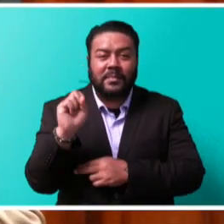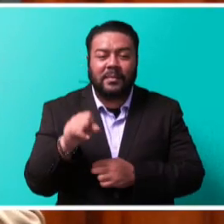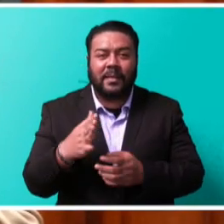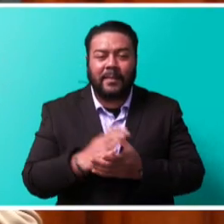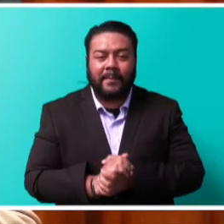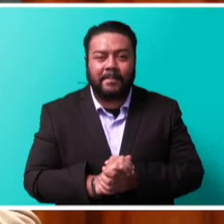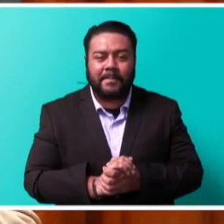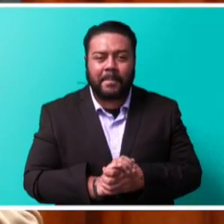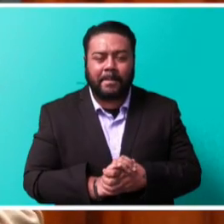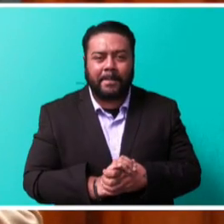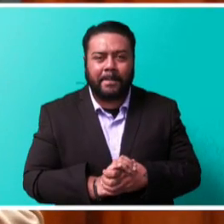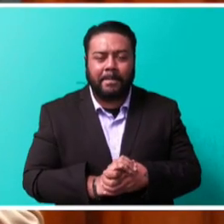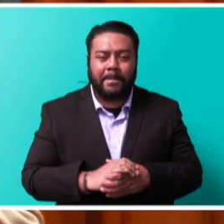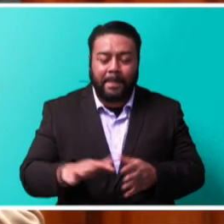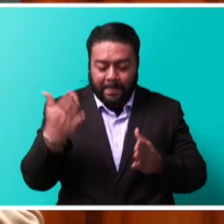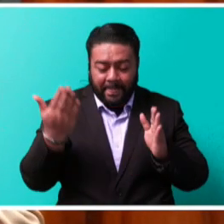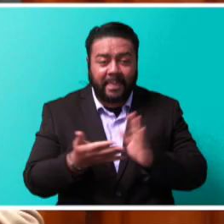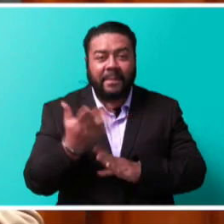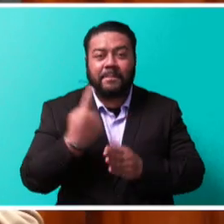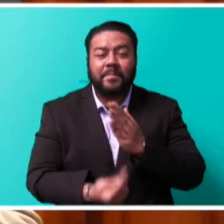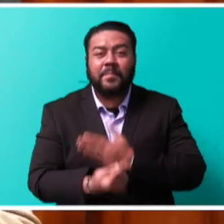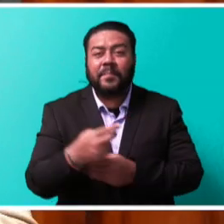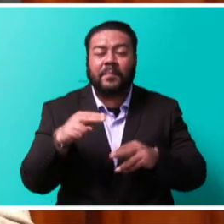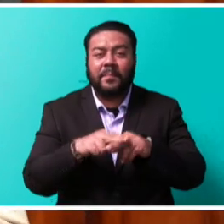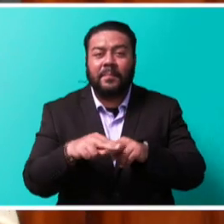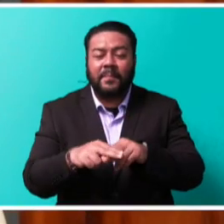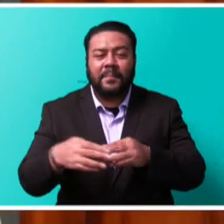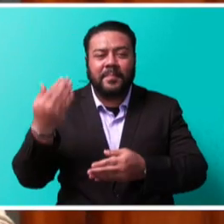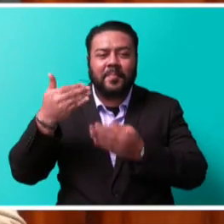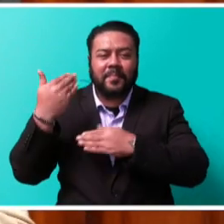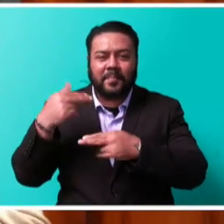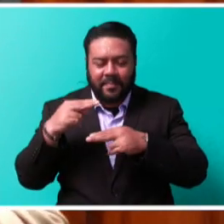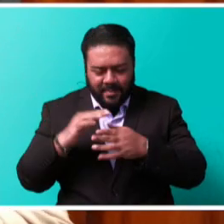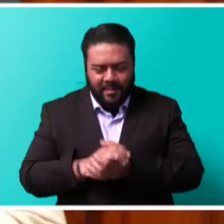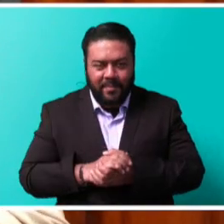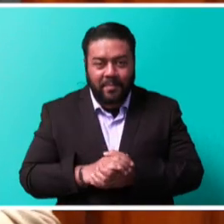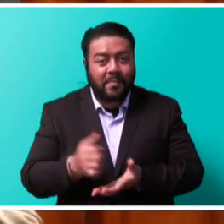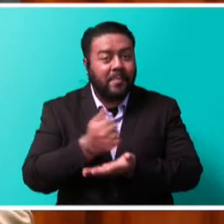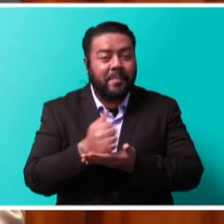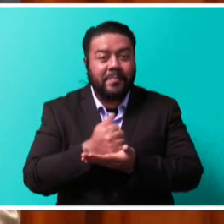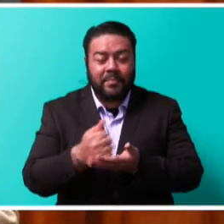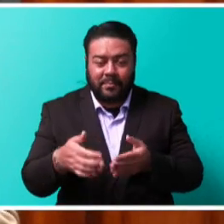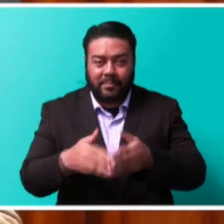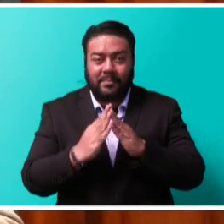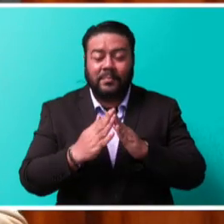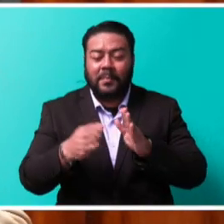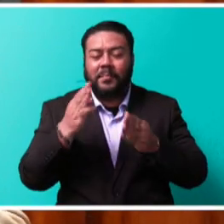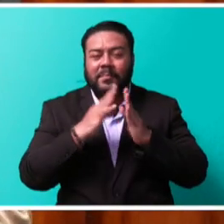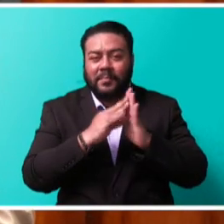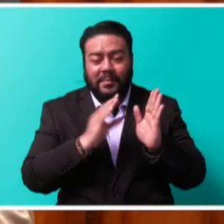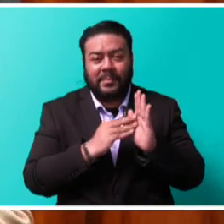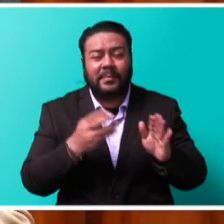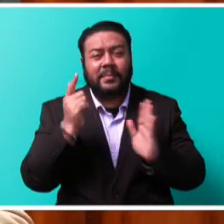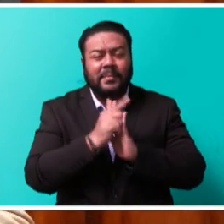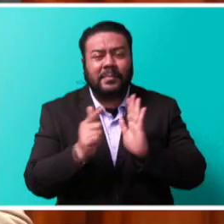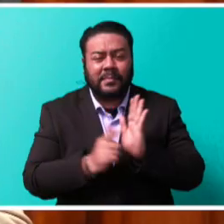forestry sector reforms undertaken in Fiji in recent history. The Act establishes a modern legal and governance framework